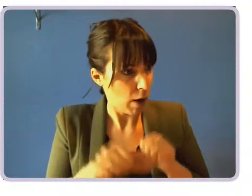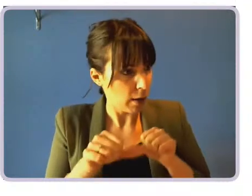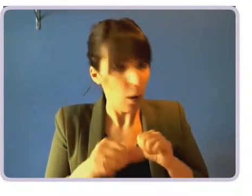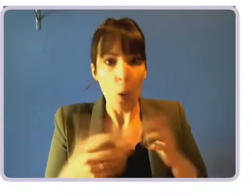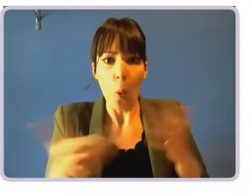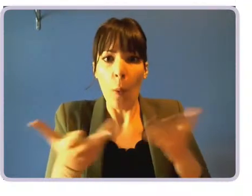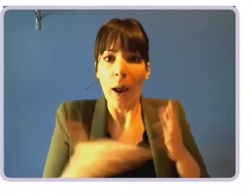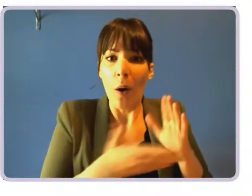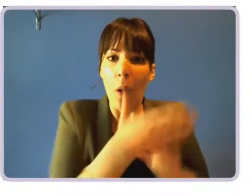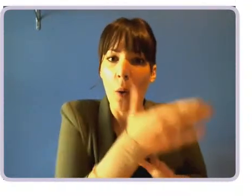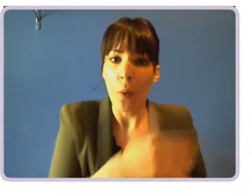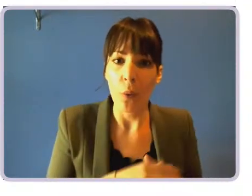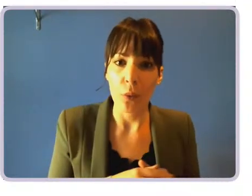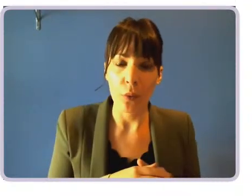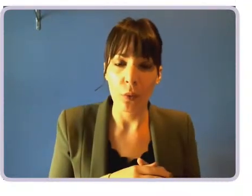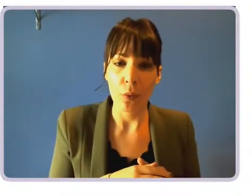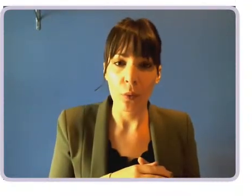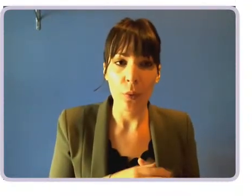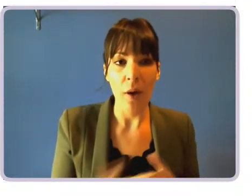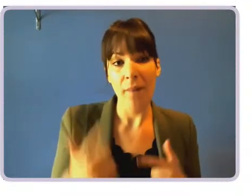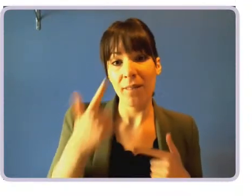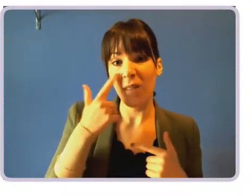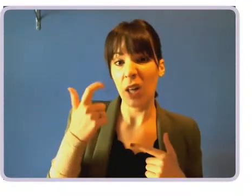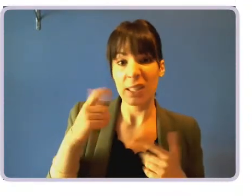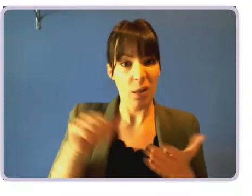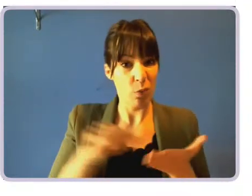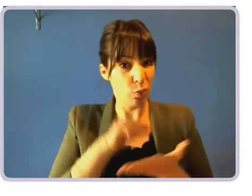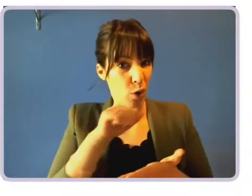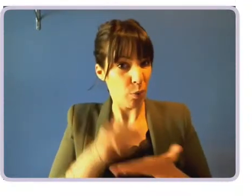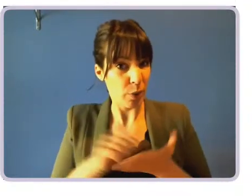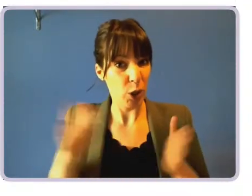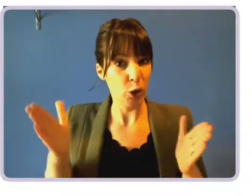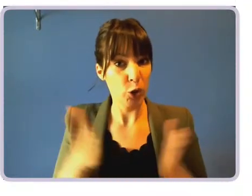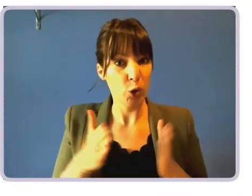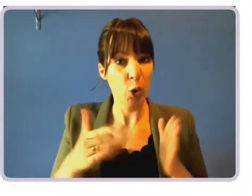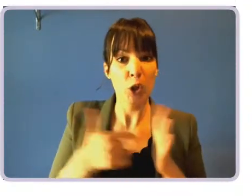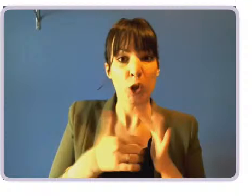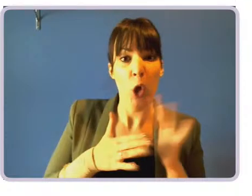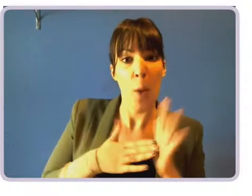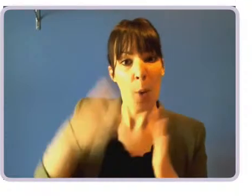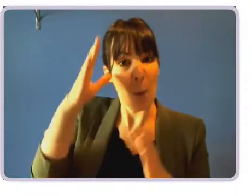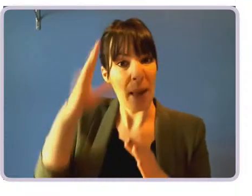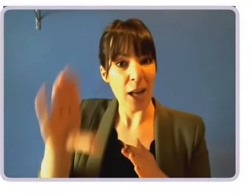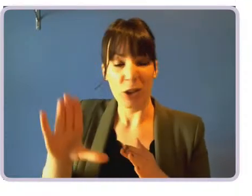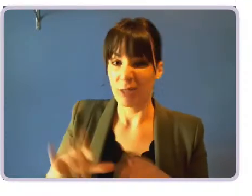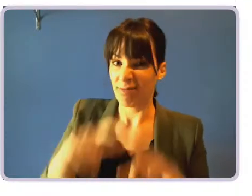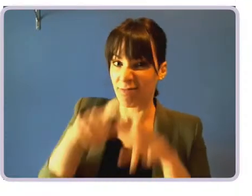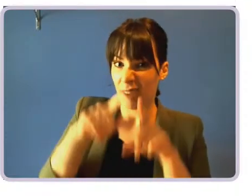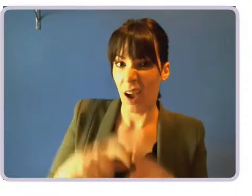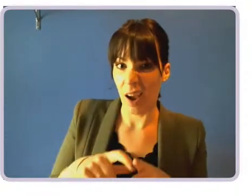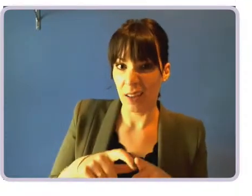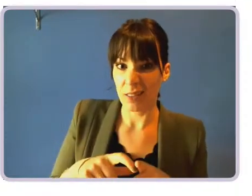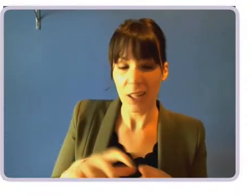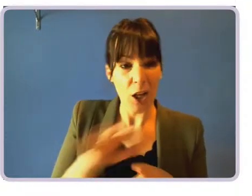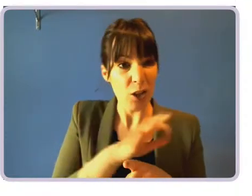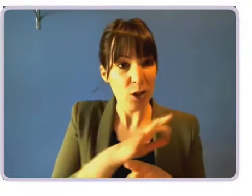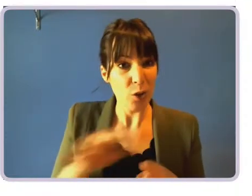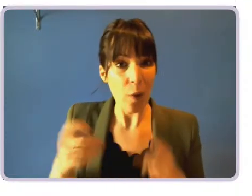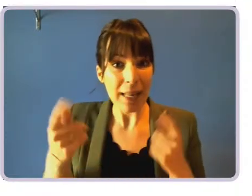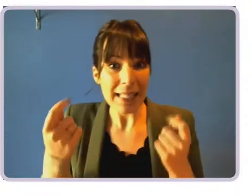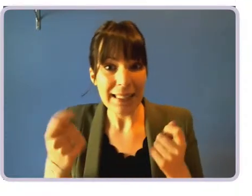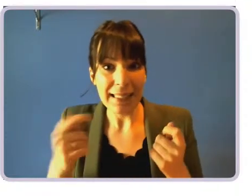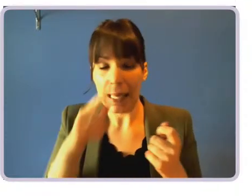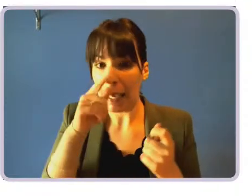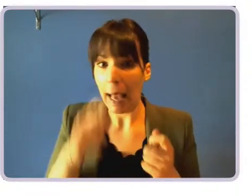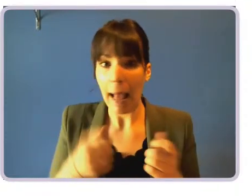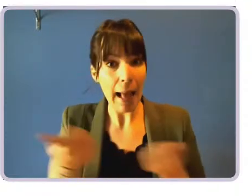Finding appropriate short-term accommodation is tough. It's not like just jumping in the car and going